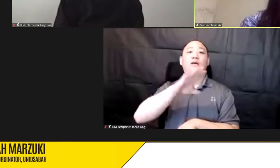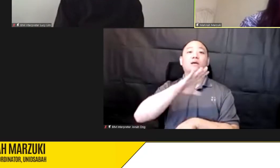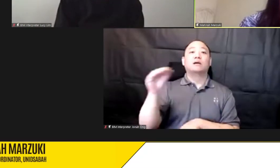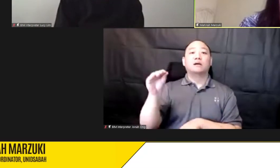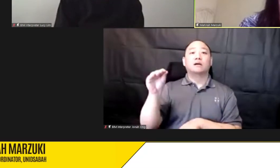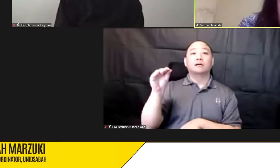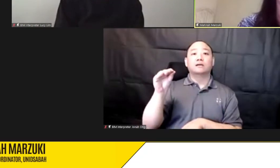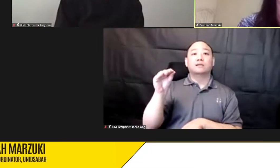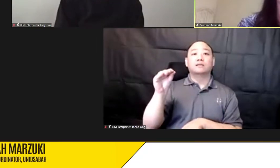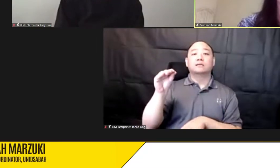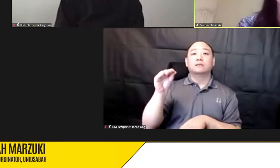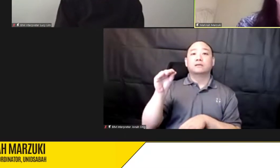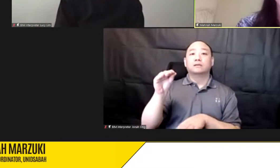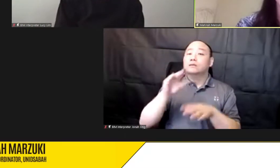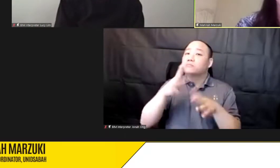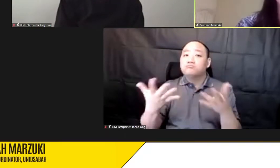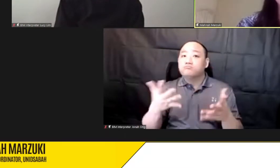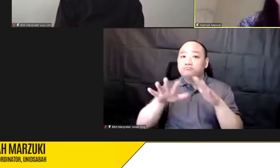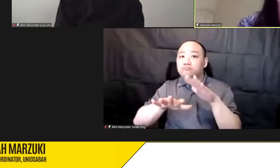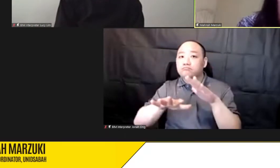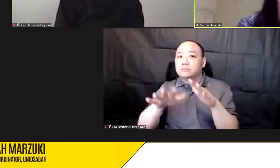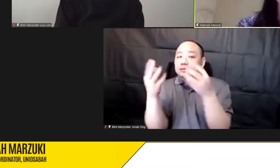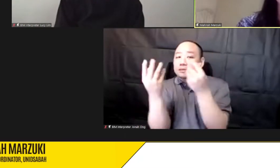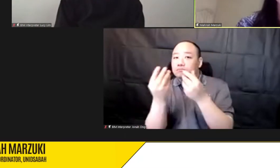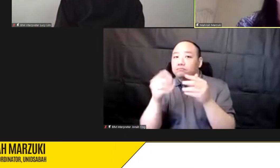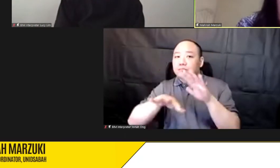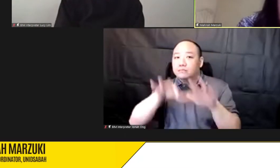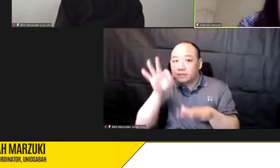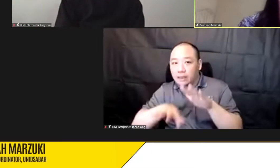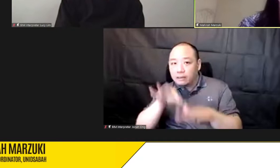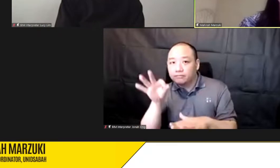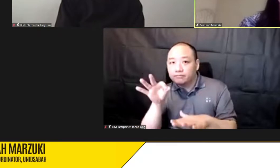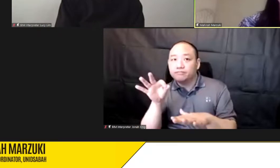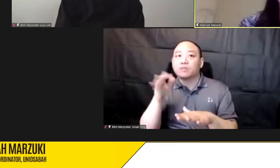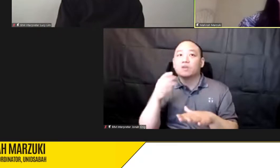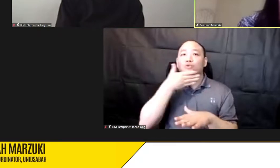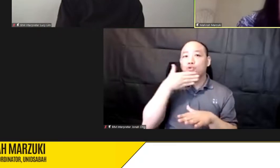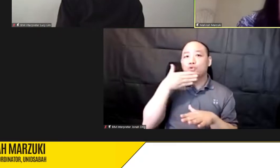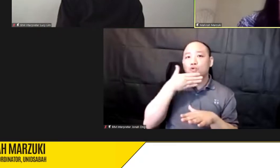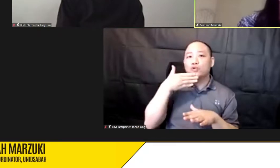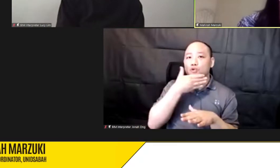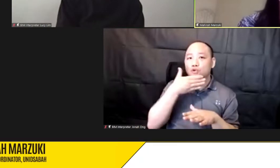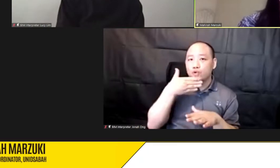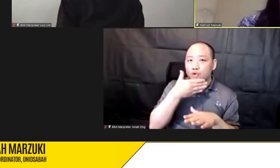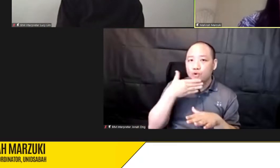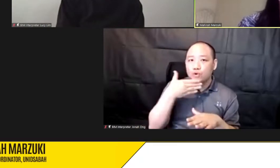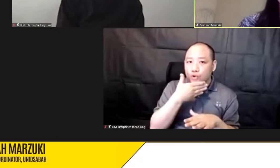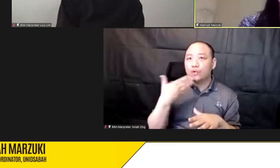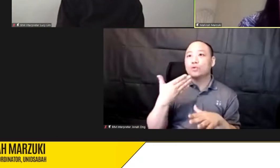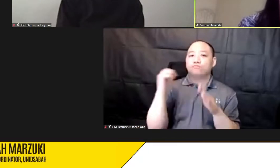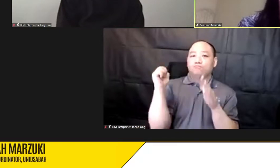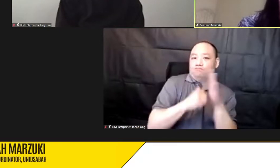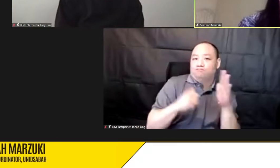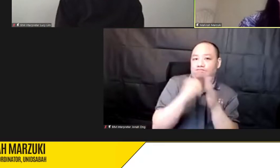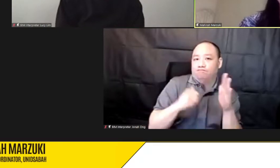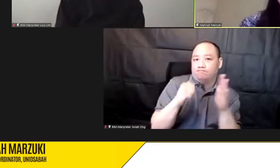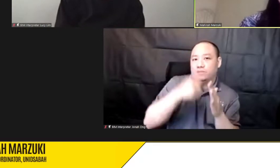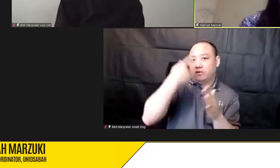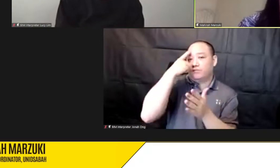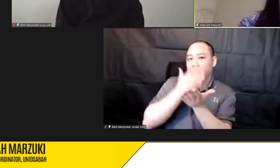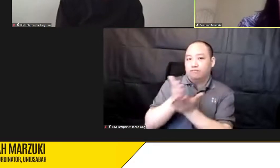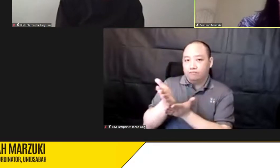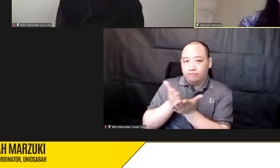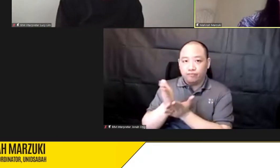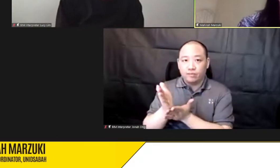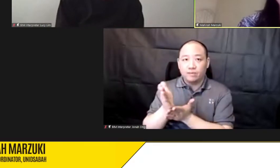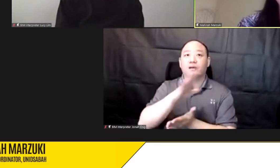identity groups among youth for justice, peace, and a sustainable future. Since 2018, AOD has partnered